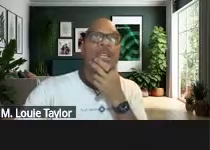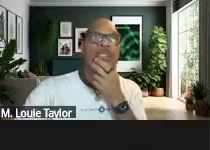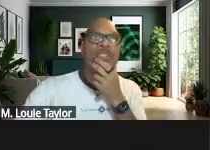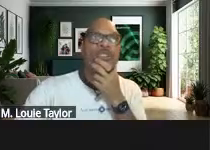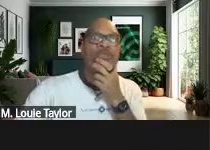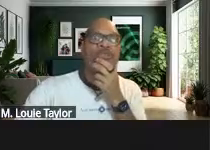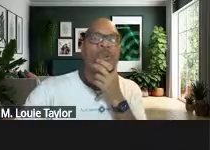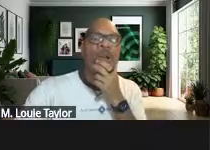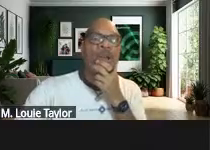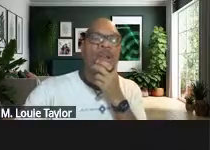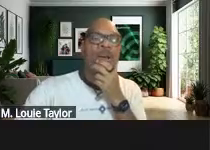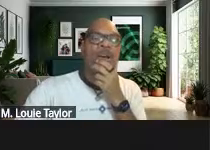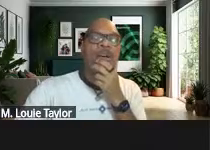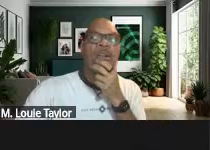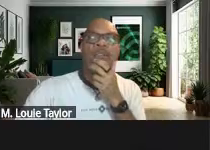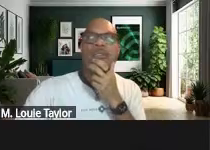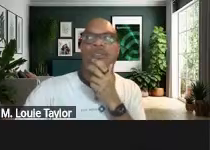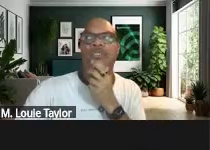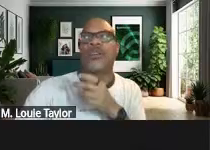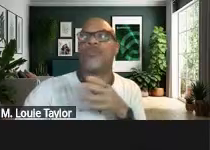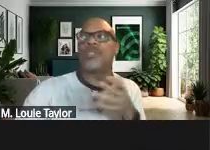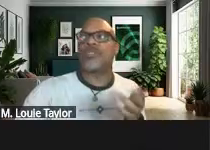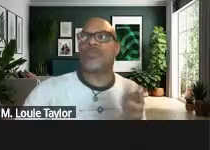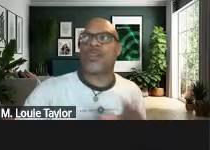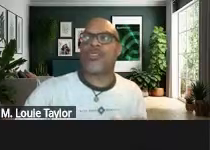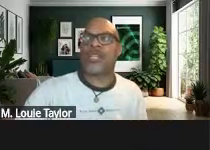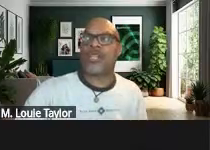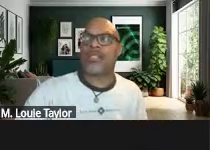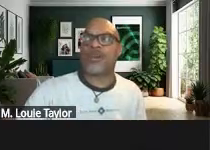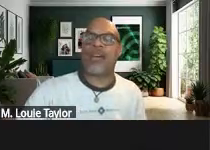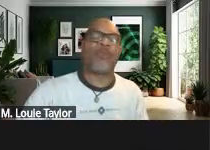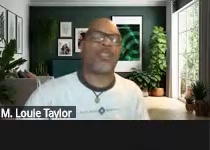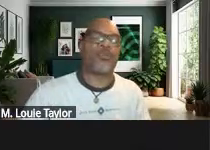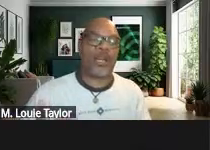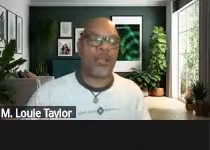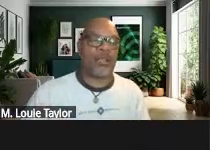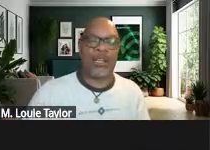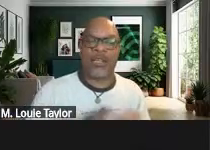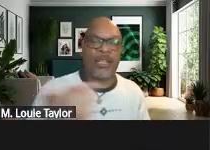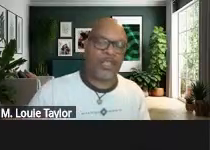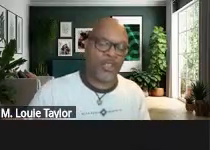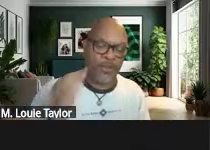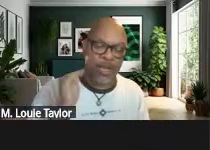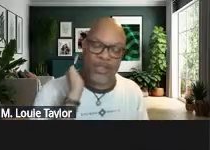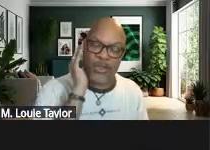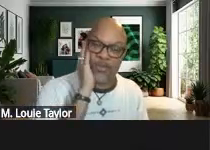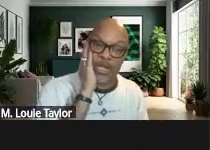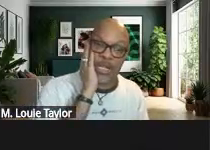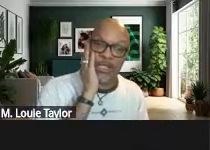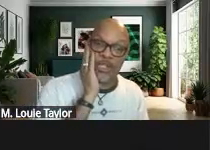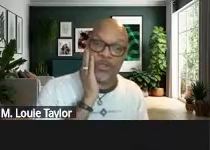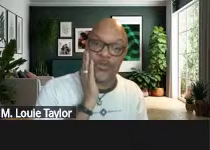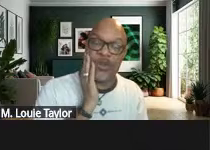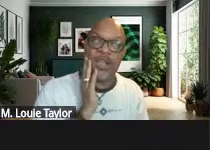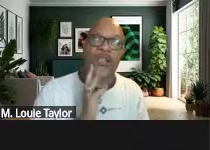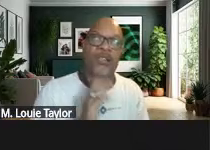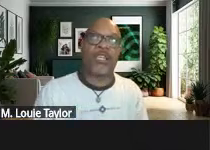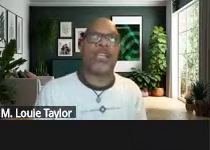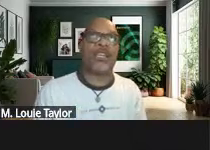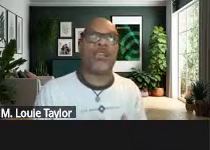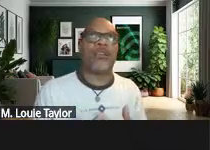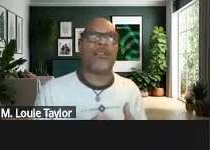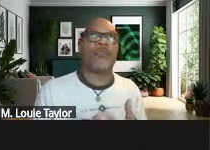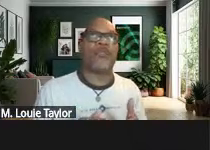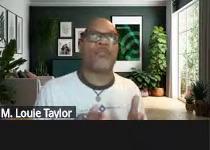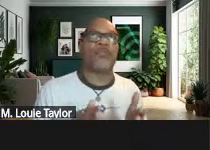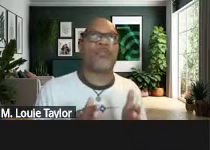put into you can always do this with all the links that you have, by the way. Any link that you've got, you can put it into